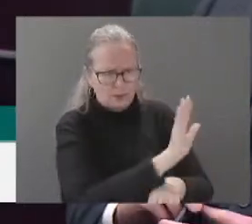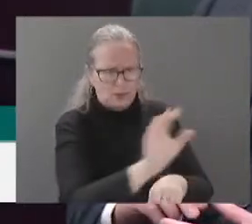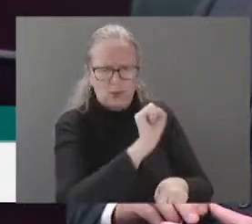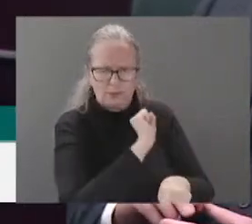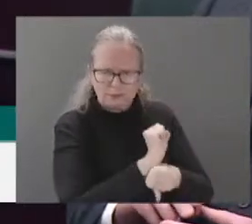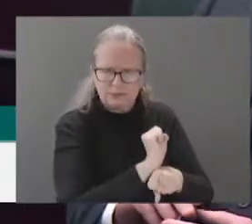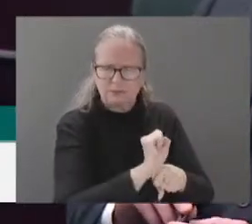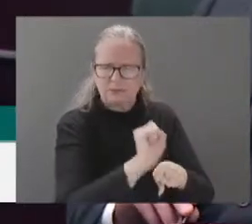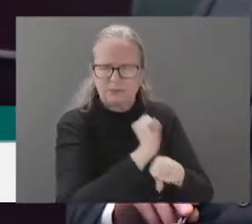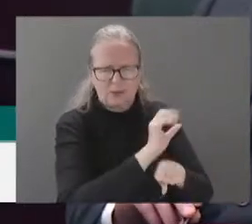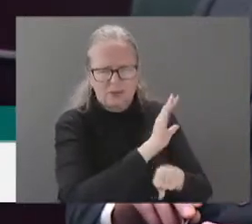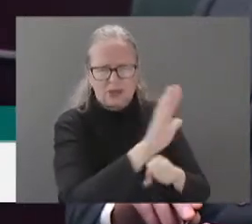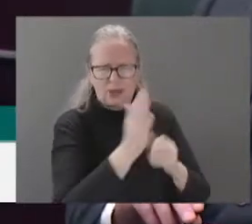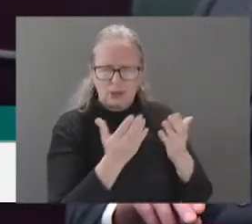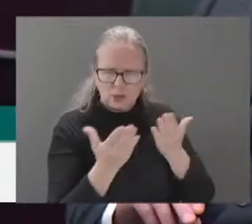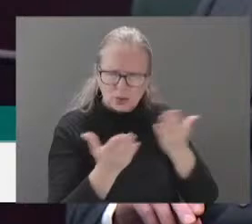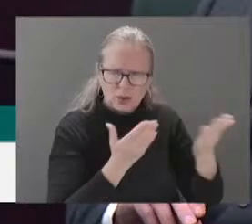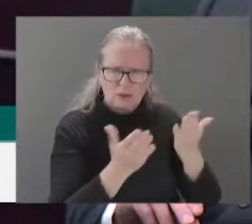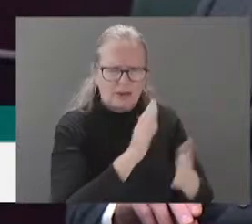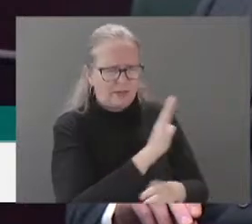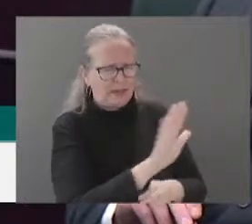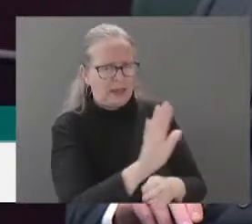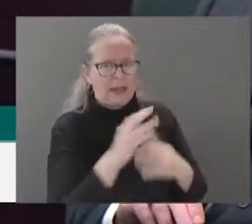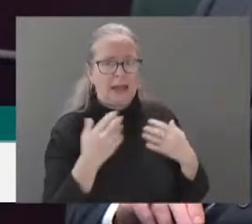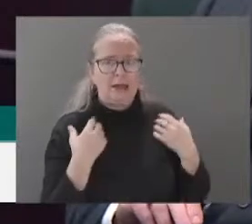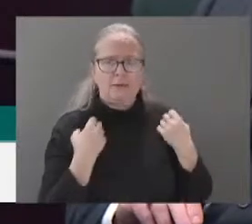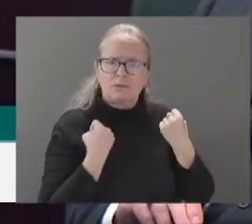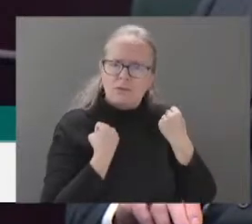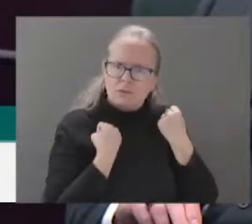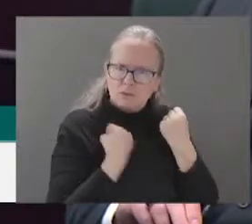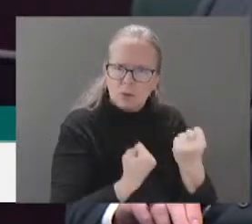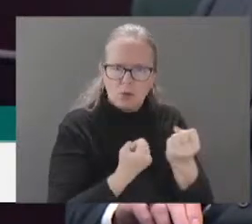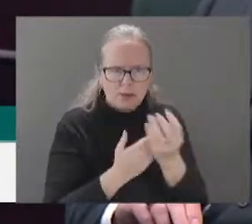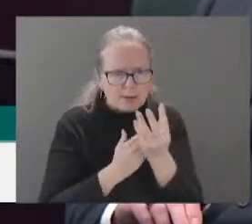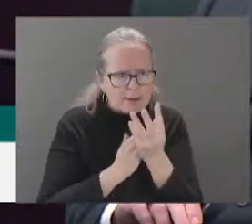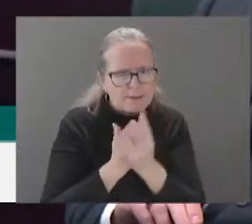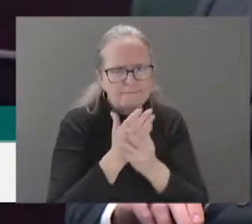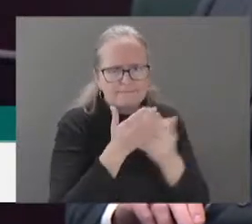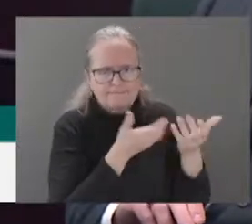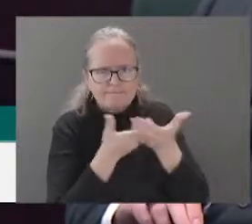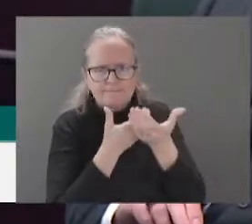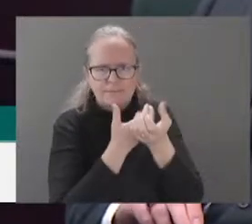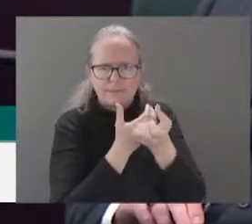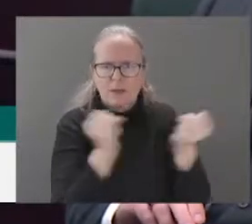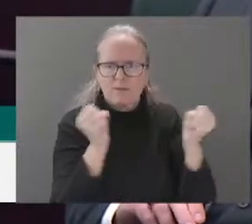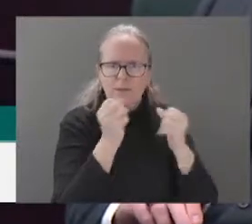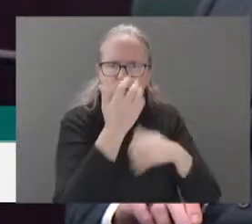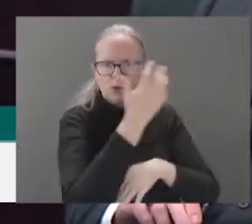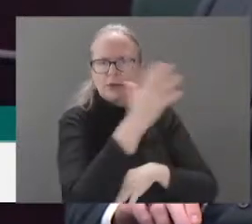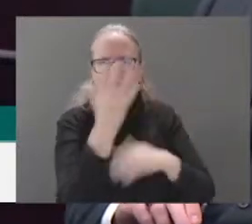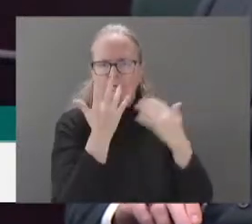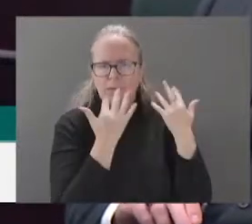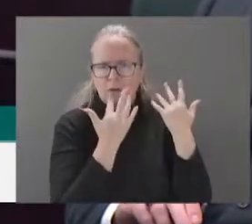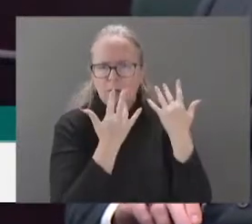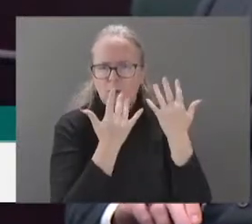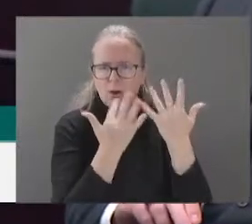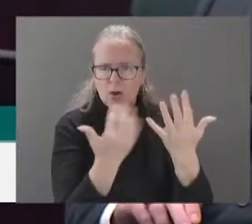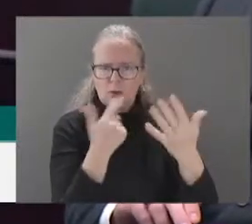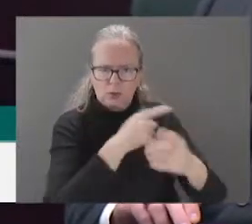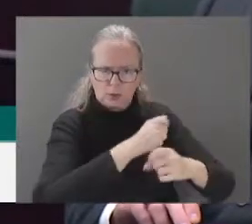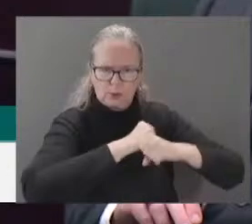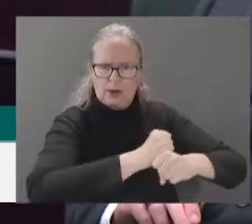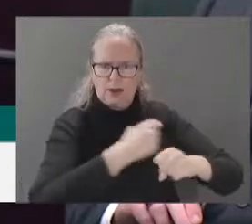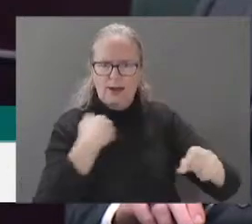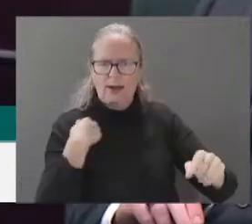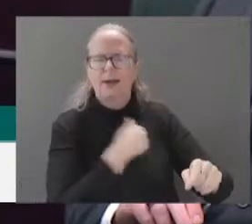themselves and their safety on the line each and every day to protect us during Wildfire season so Mr Speaker I'm going to be looking at this